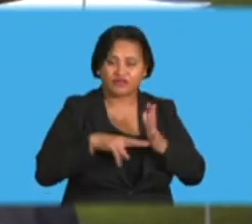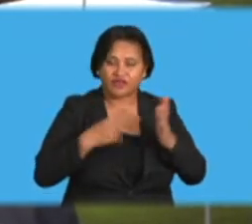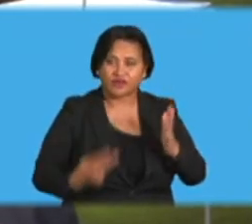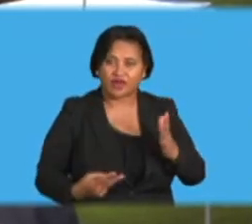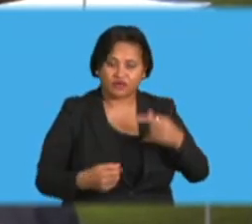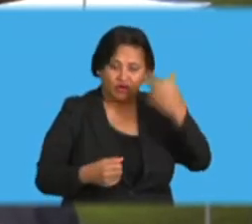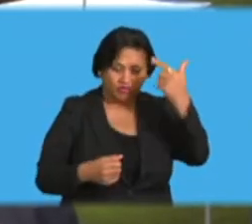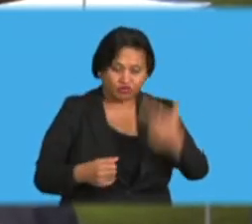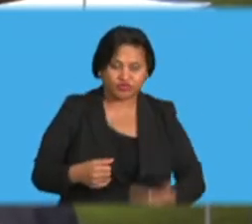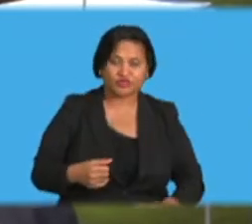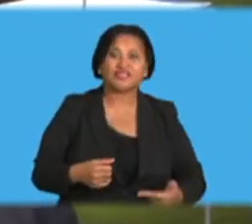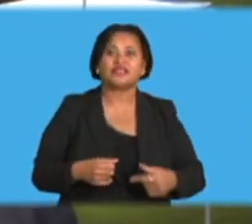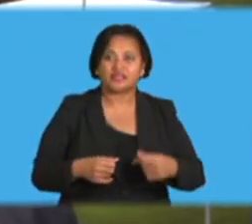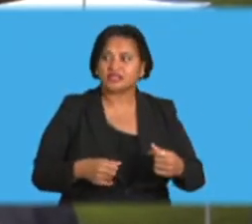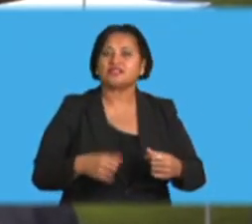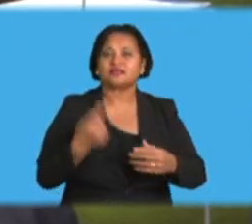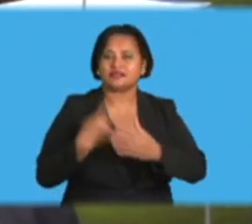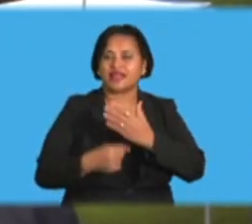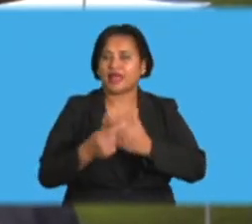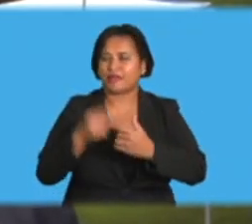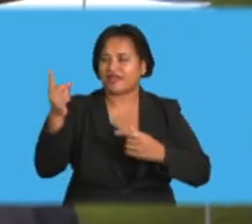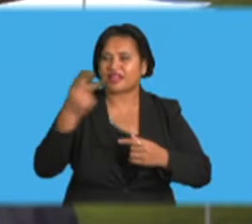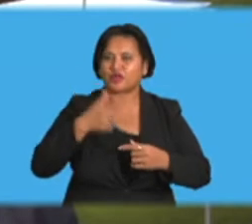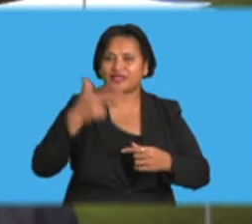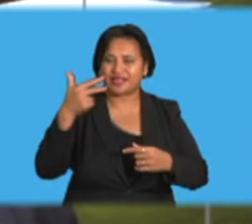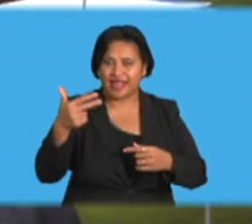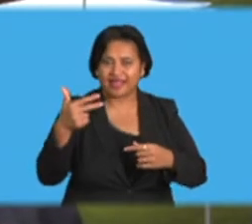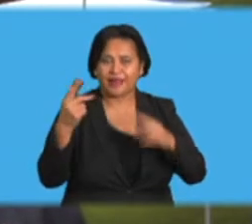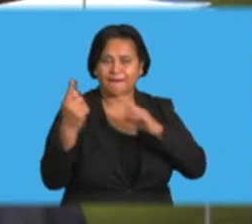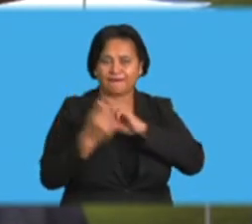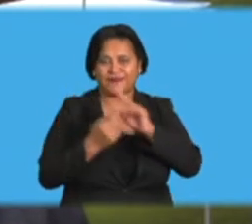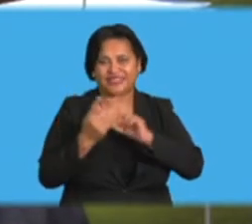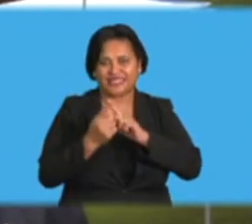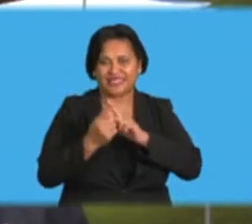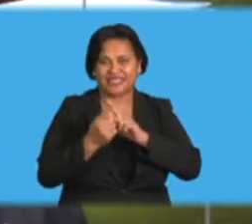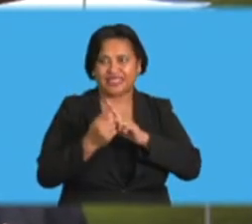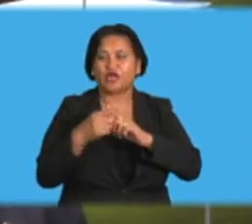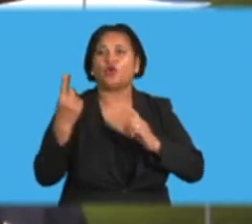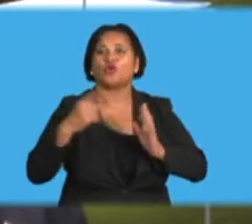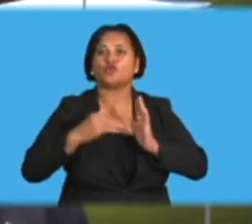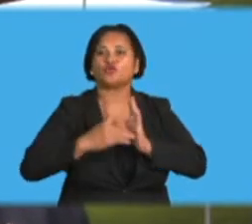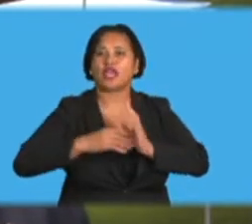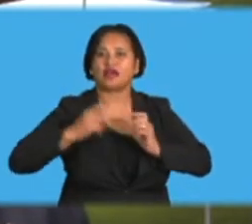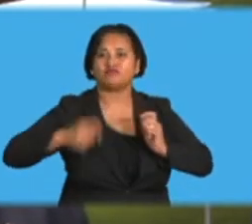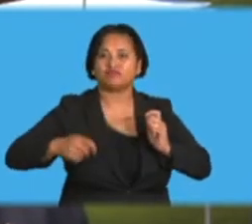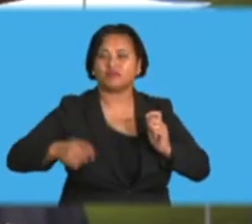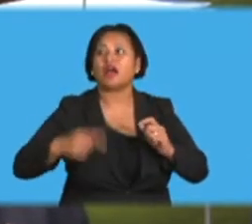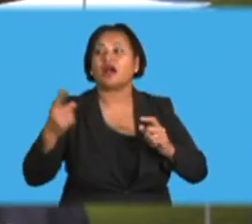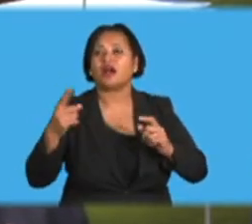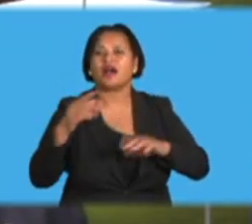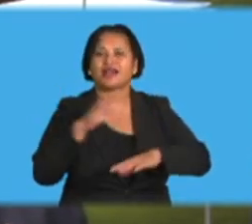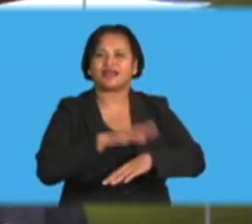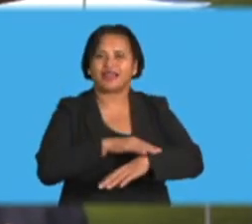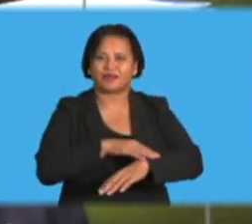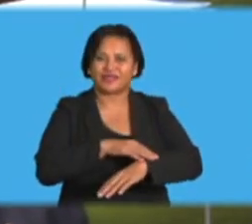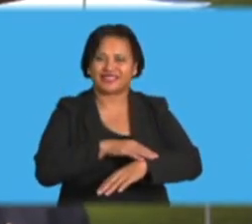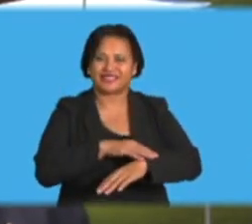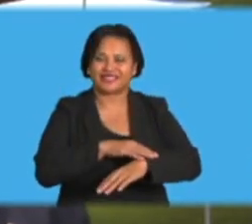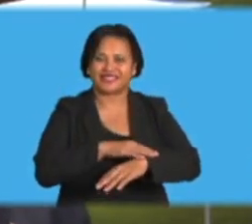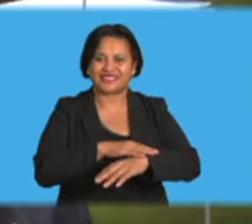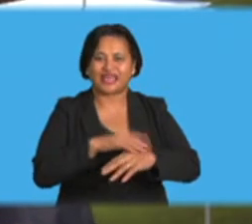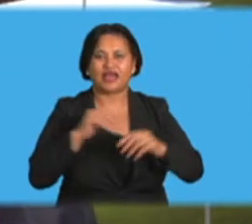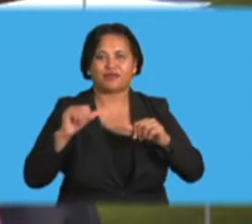held the 28th PDMC meeting, which was chaired by the Governor of the Republic of Kiribati. In the ADB language, the